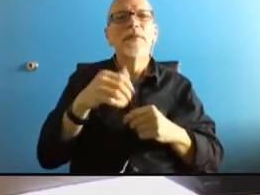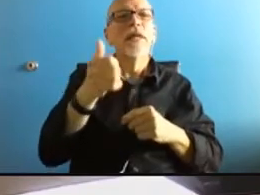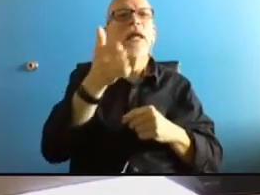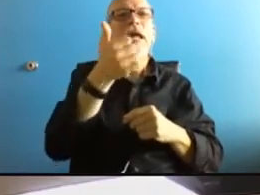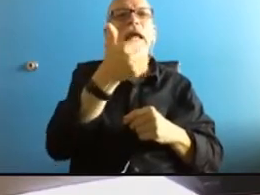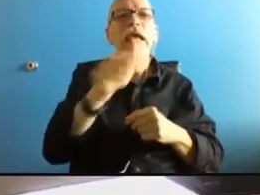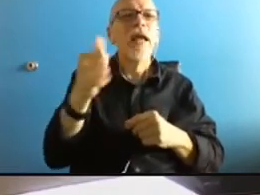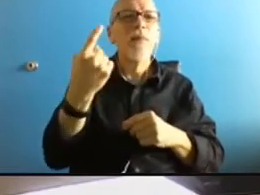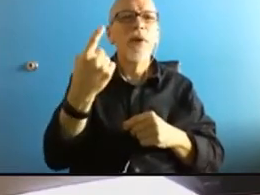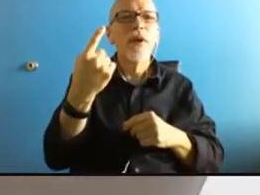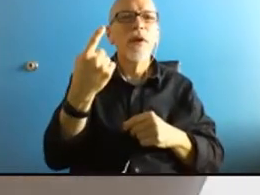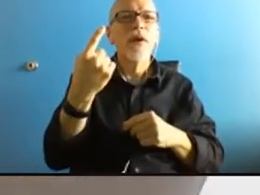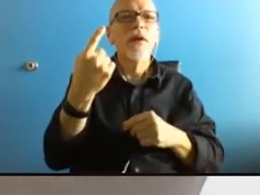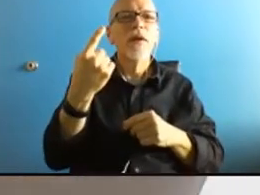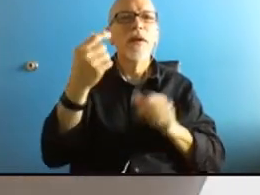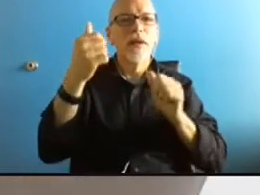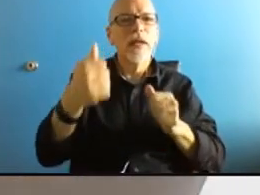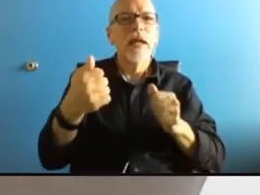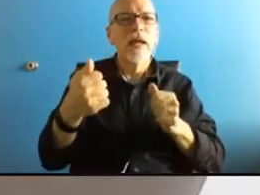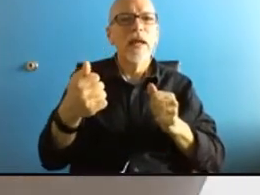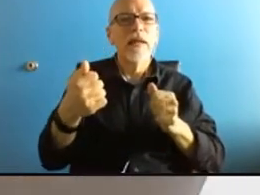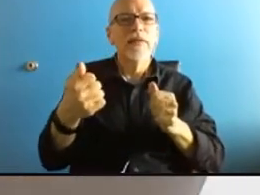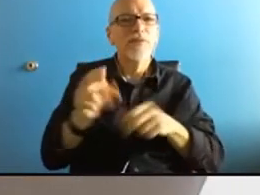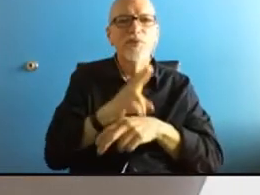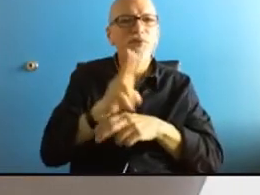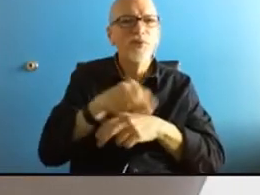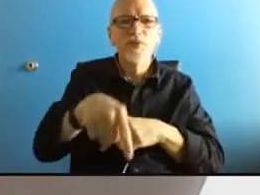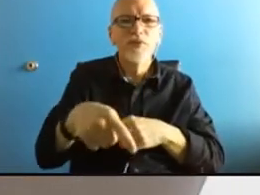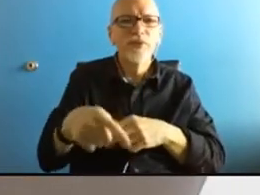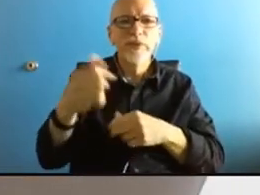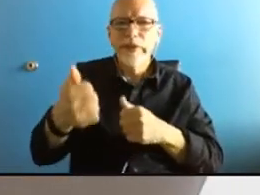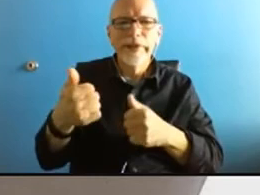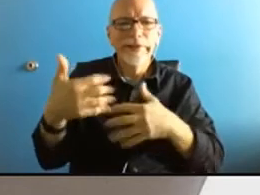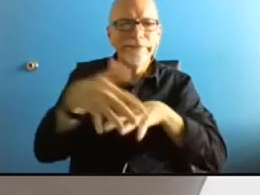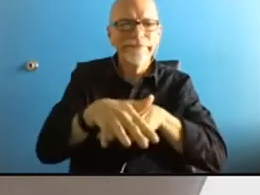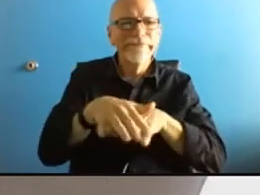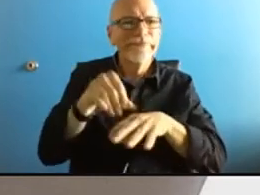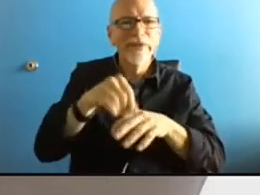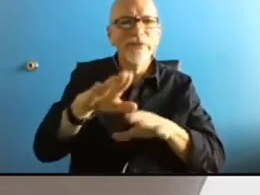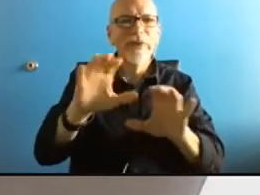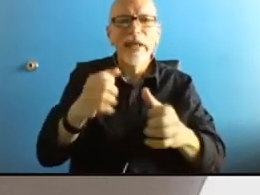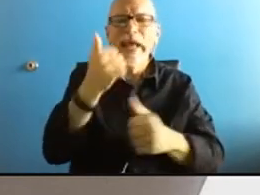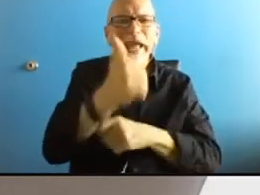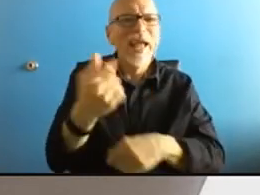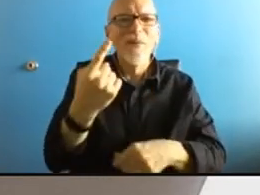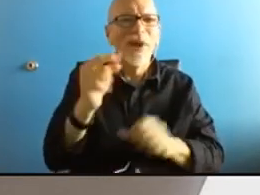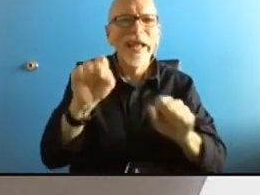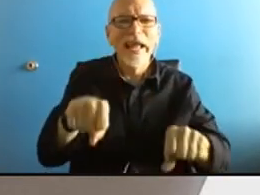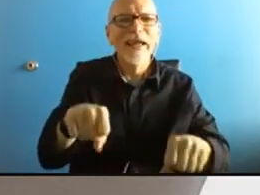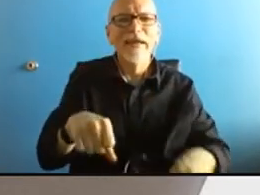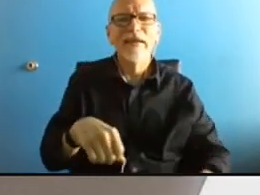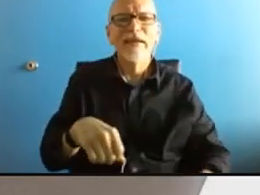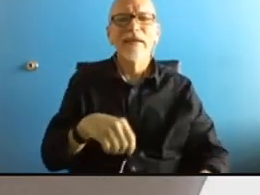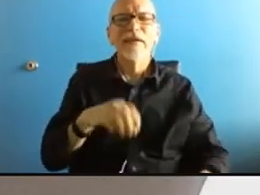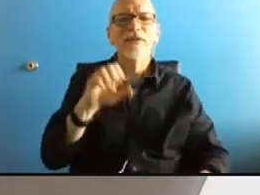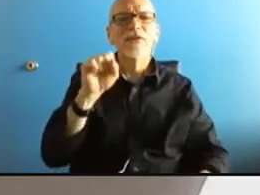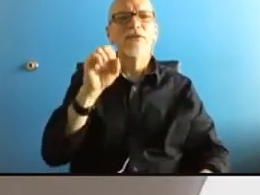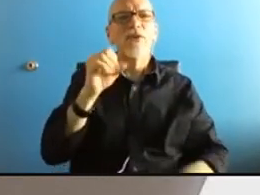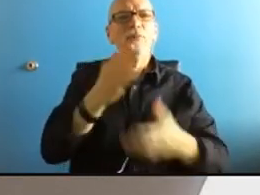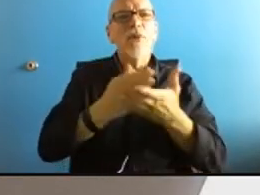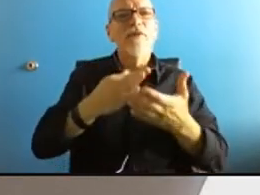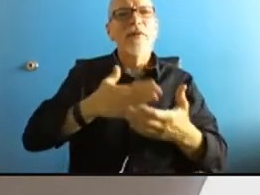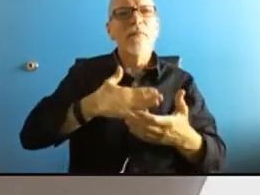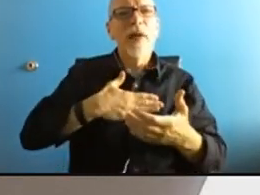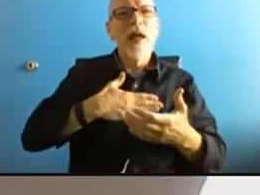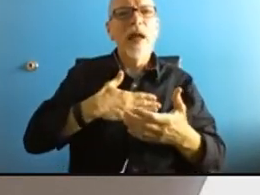anybody can integrate this. Anybody can integrate this. And so part of my caveat,